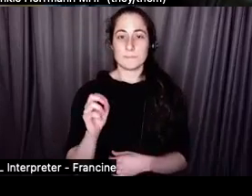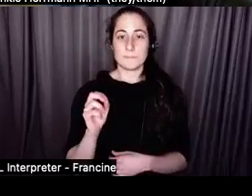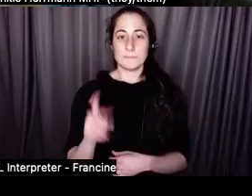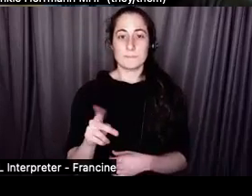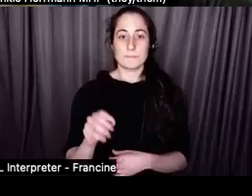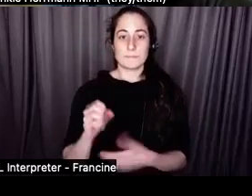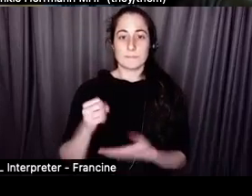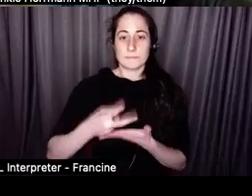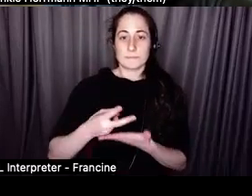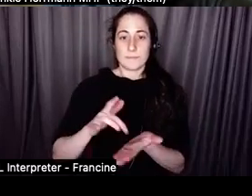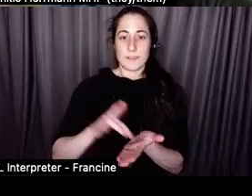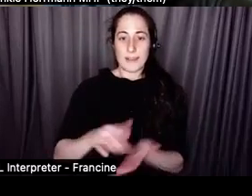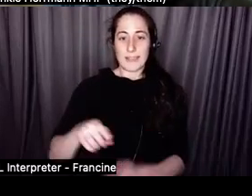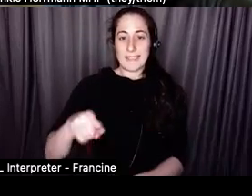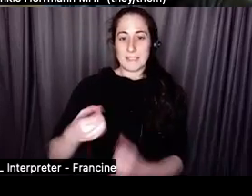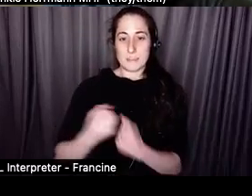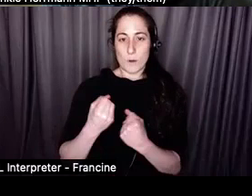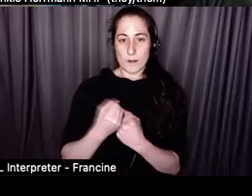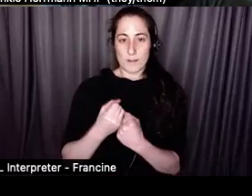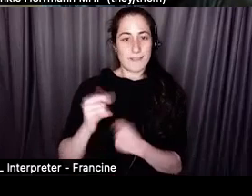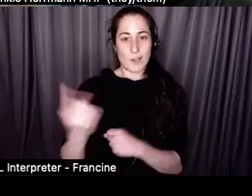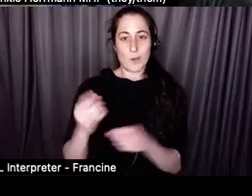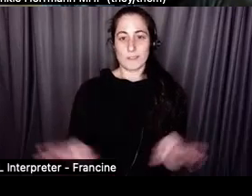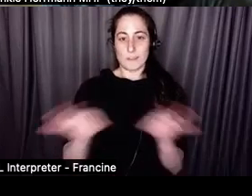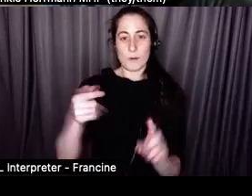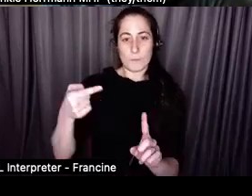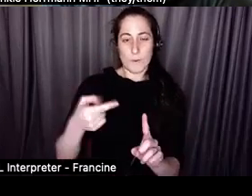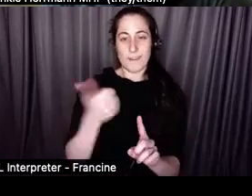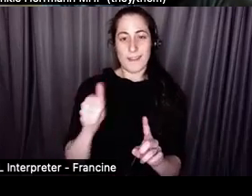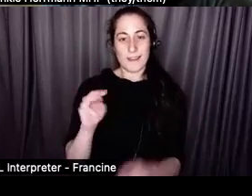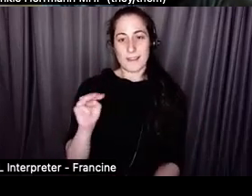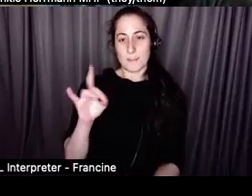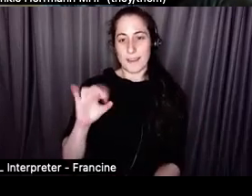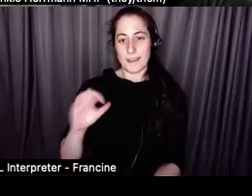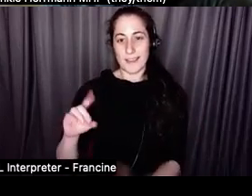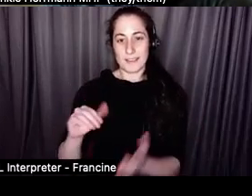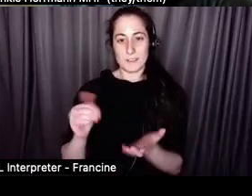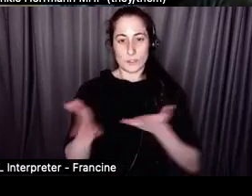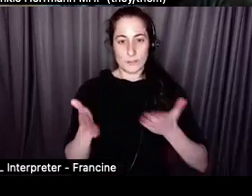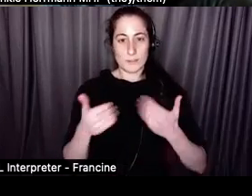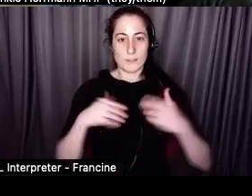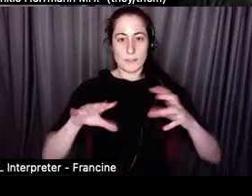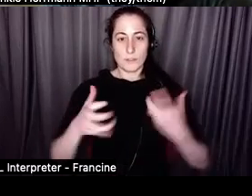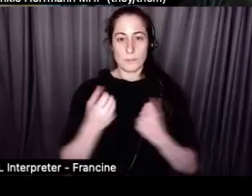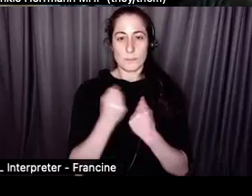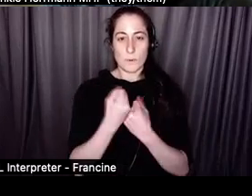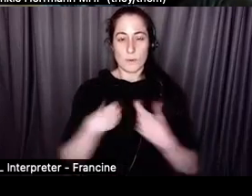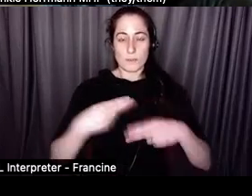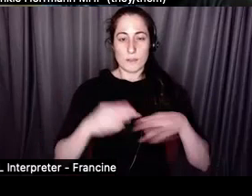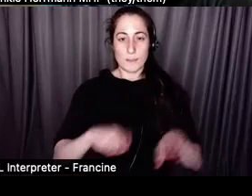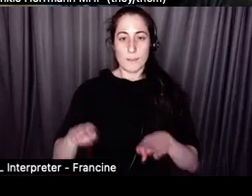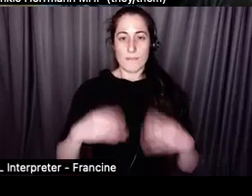authorized medically necessary supports, again, that's always the key with any Medicaid service. There's a group of supports that they call behavioral